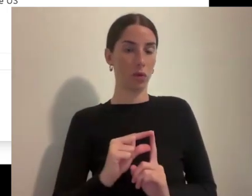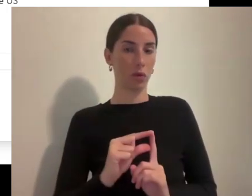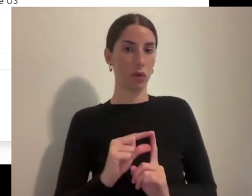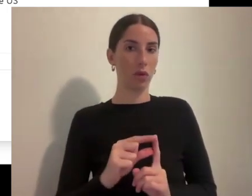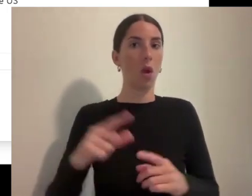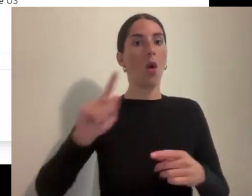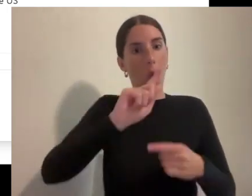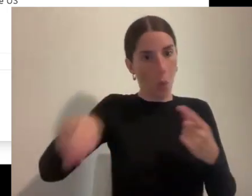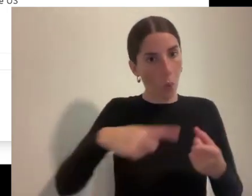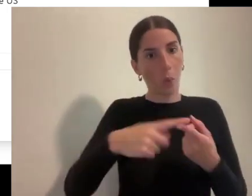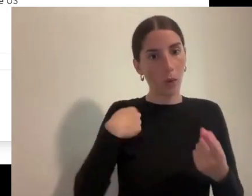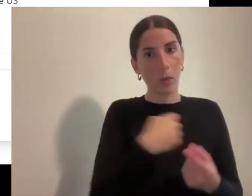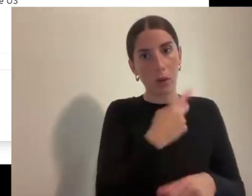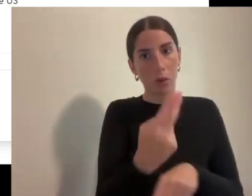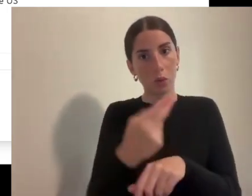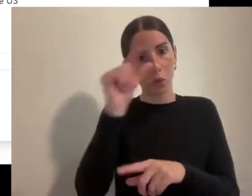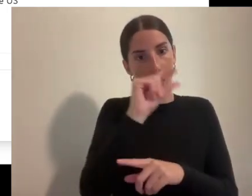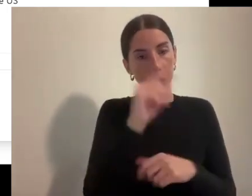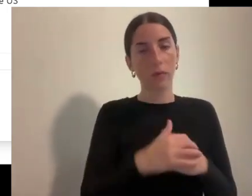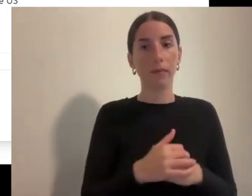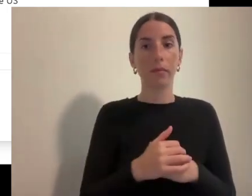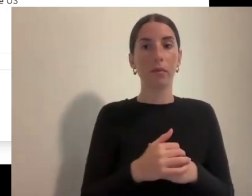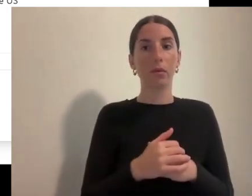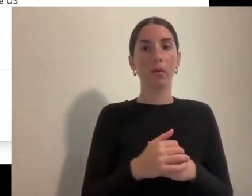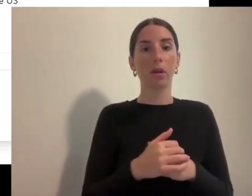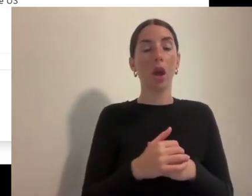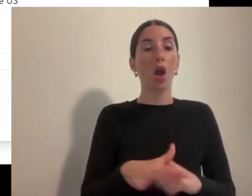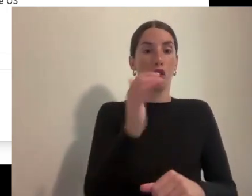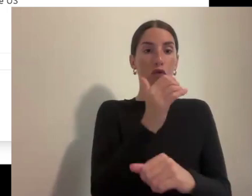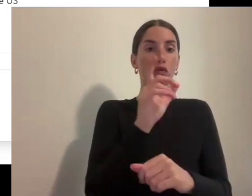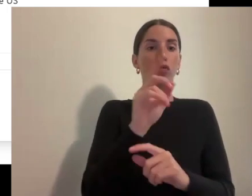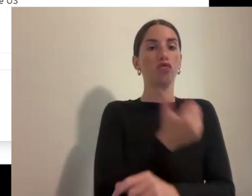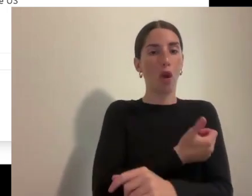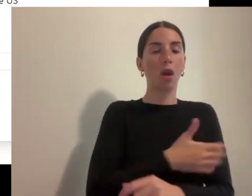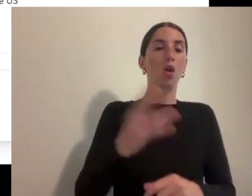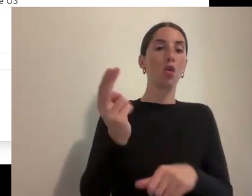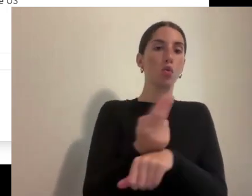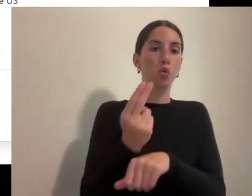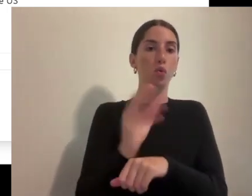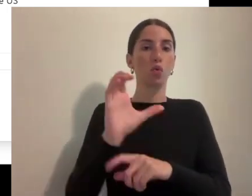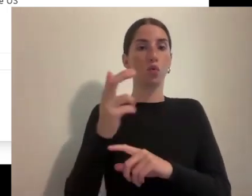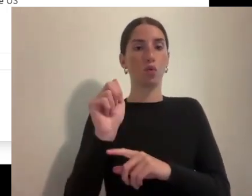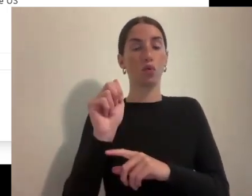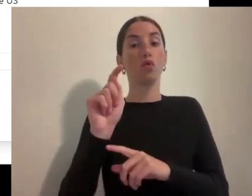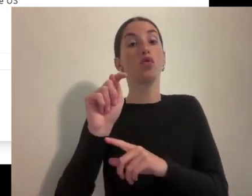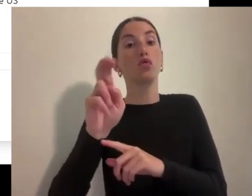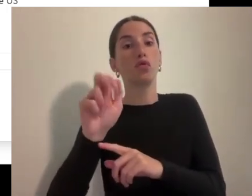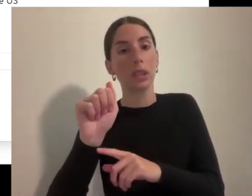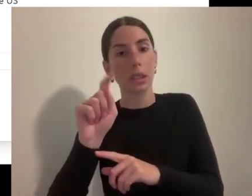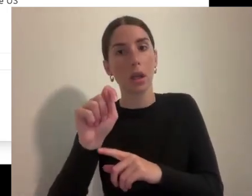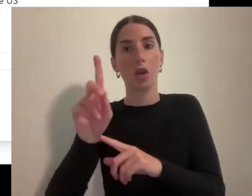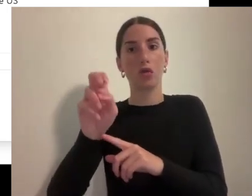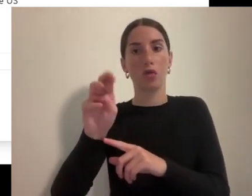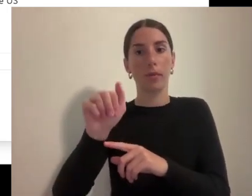Google search, right? And so I said, drugs used to treat atopic dermatitis, right?